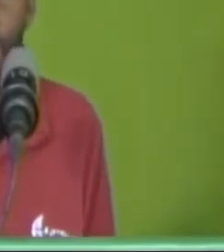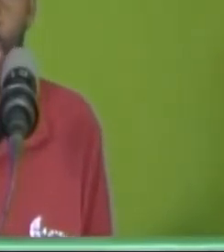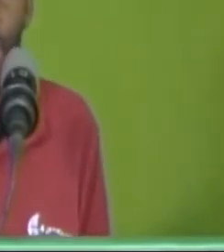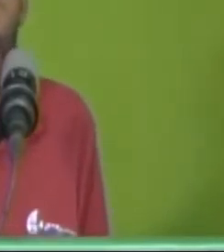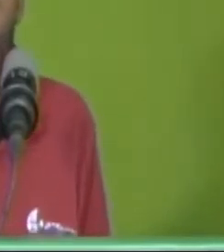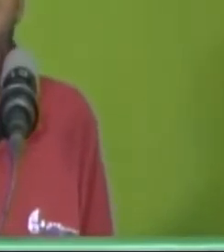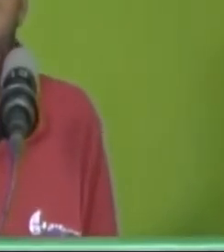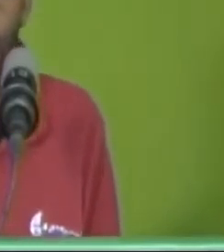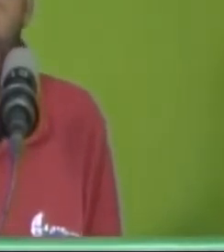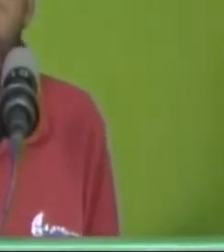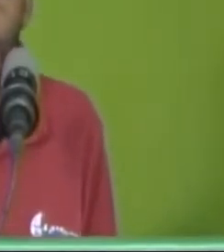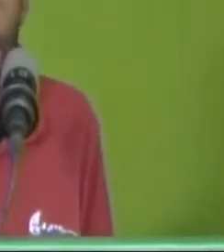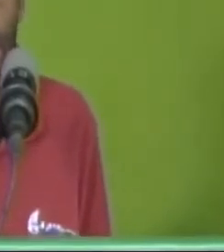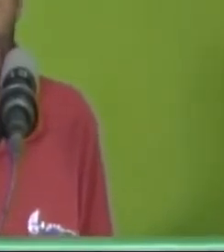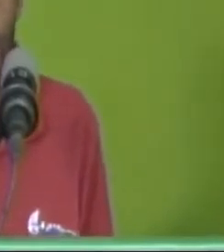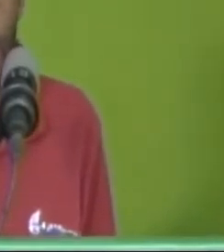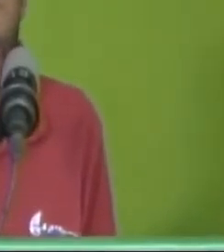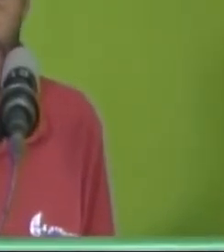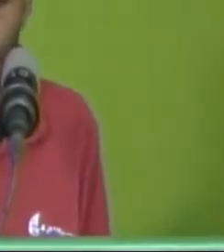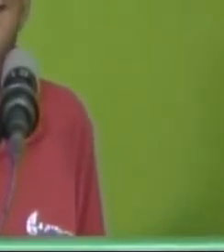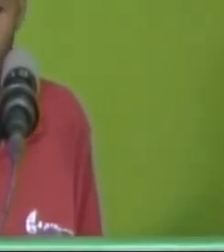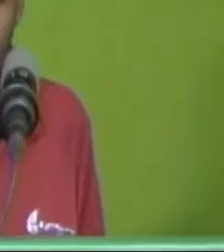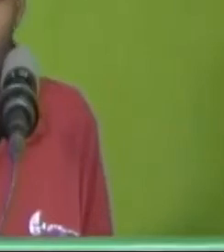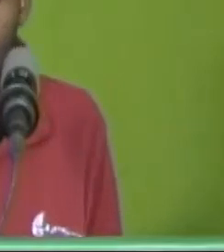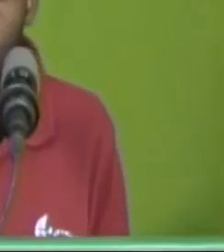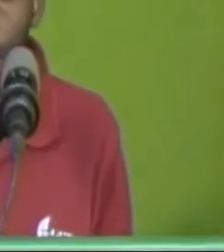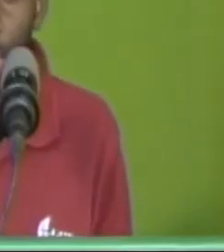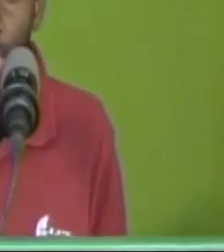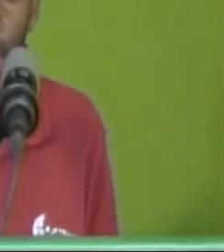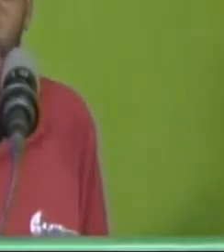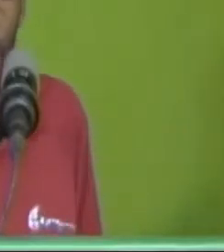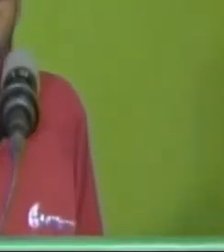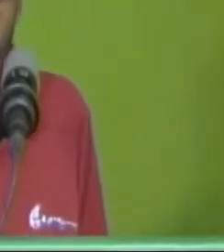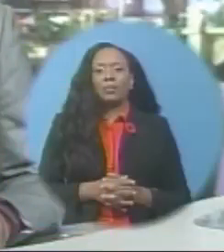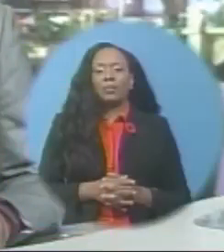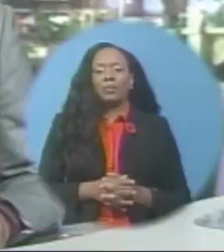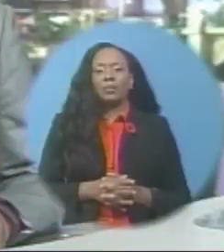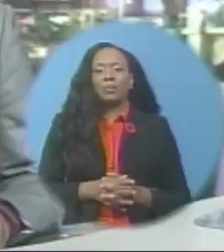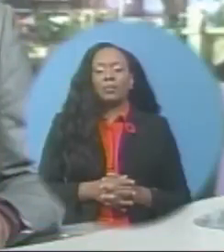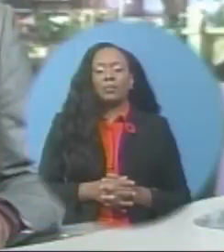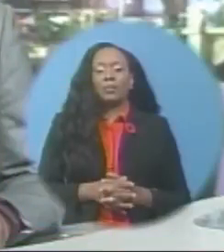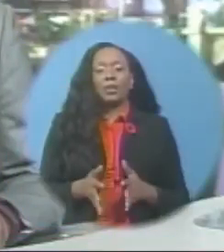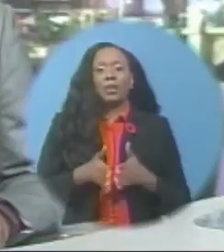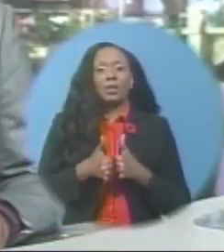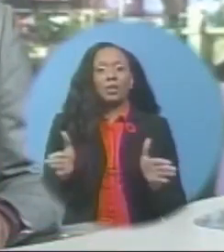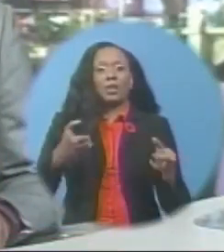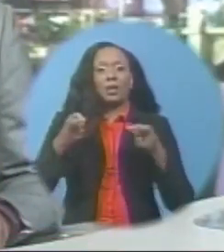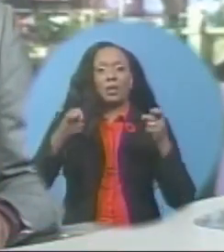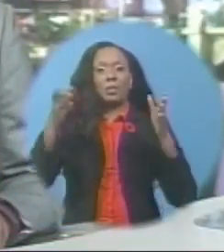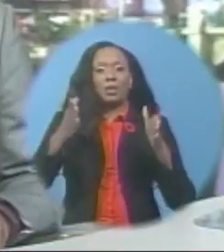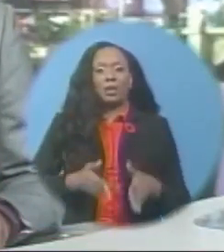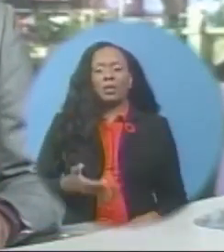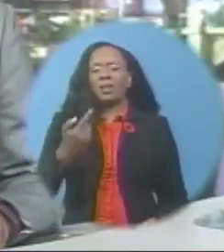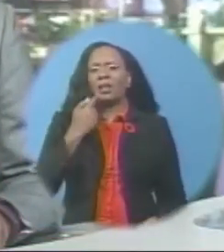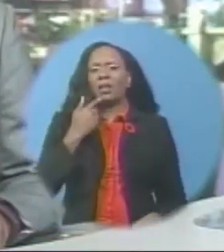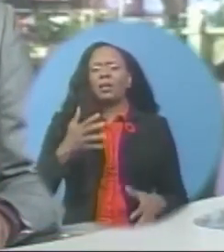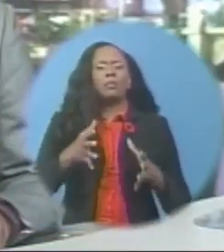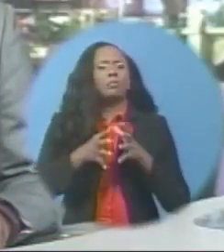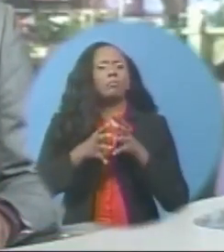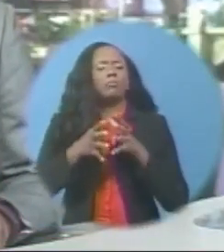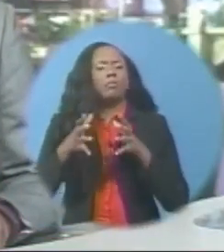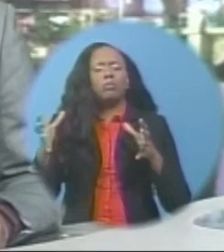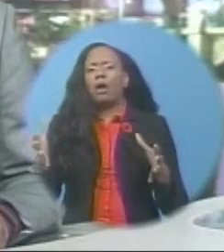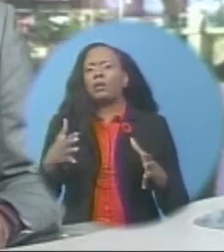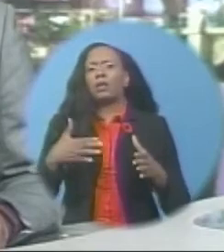to boulders and heavy turbulent waters. And General Manager Bernard Etinoff, meanwhile,